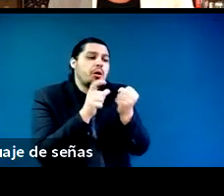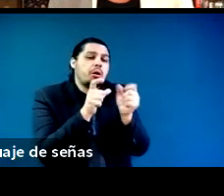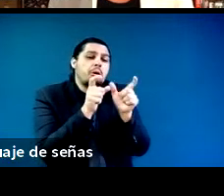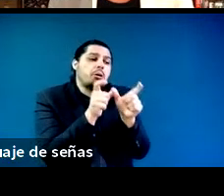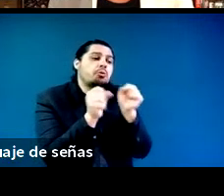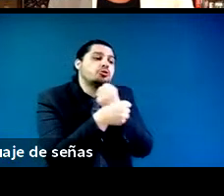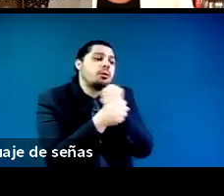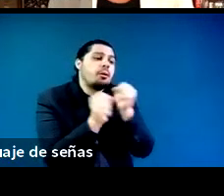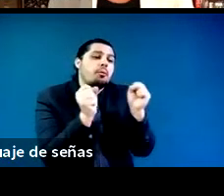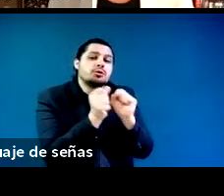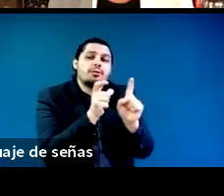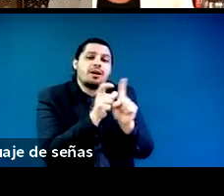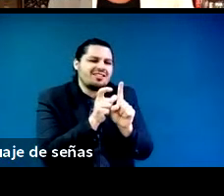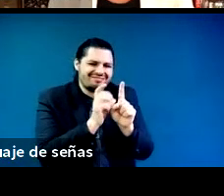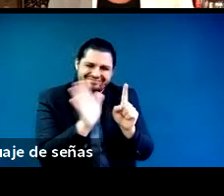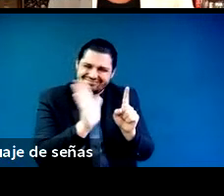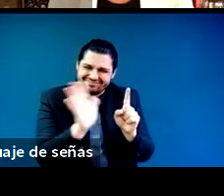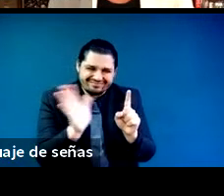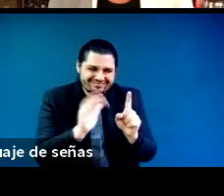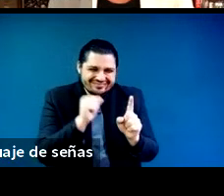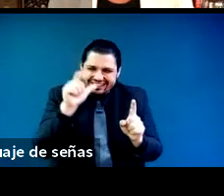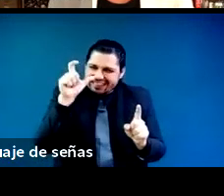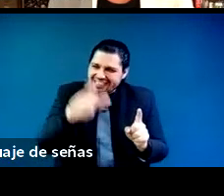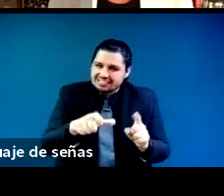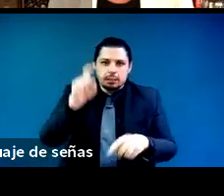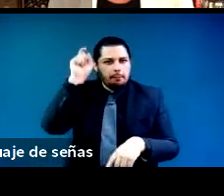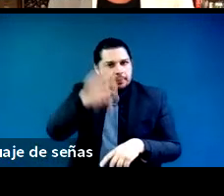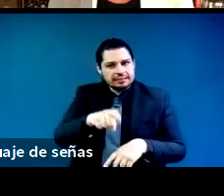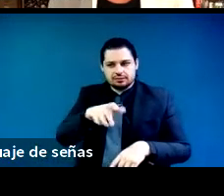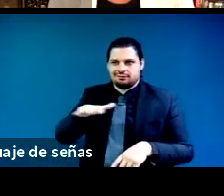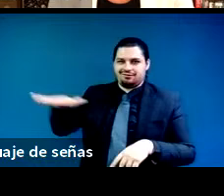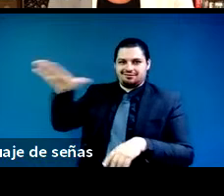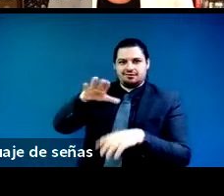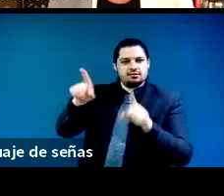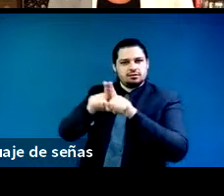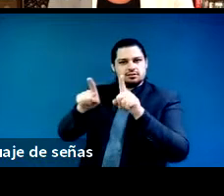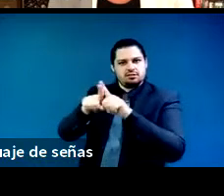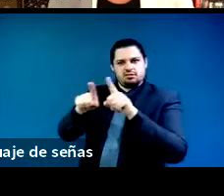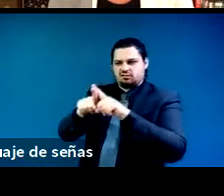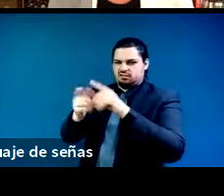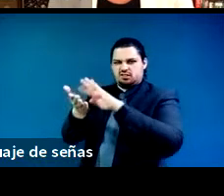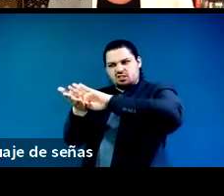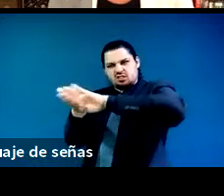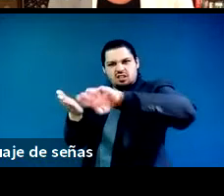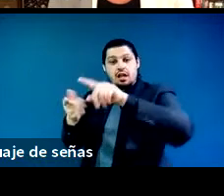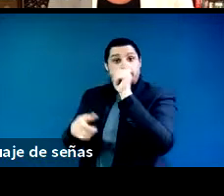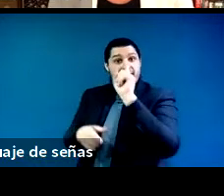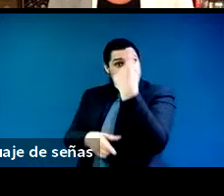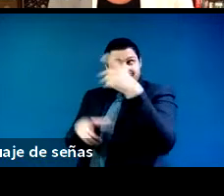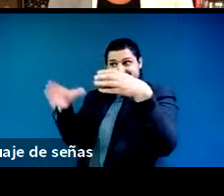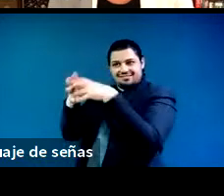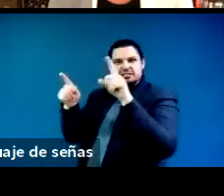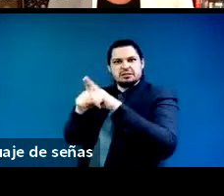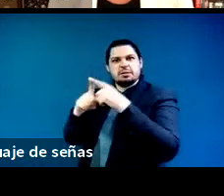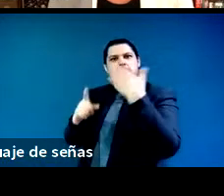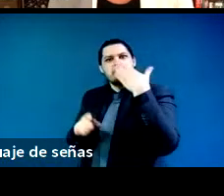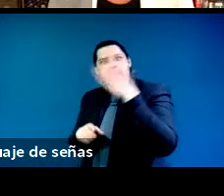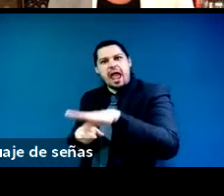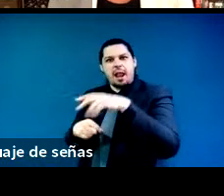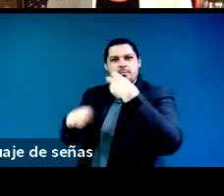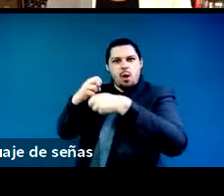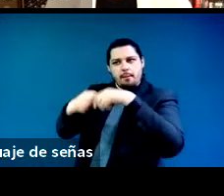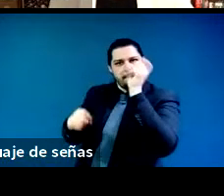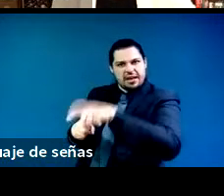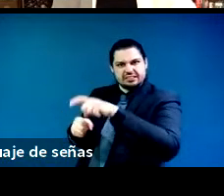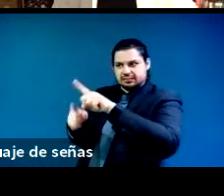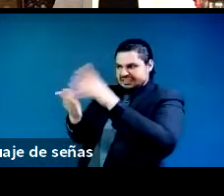suffering despite the progress, unfortunately, we're going to still see women in media are also a reflection of this particular